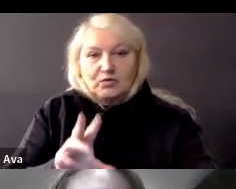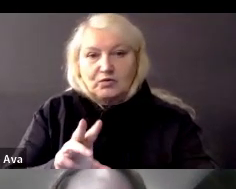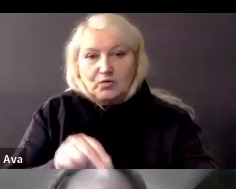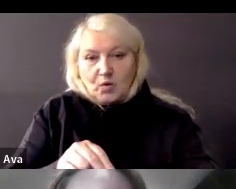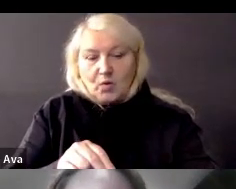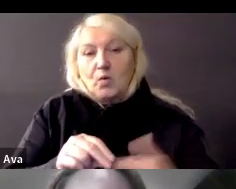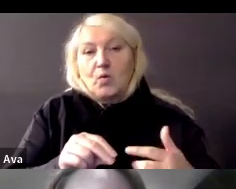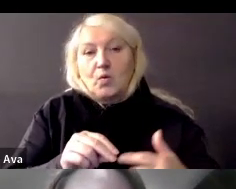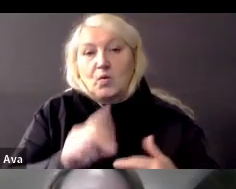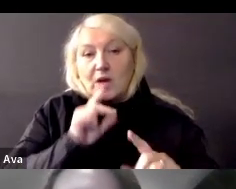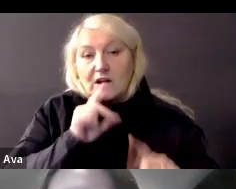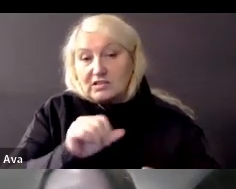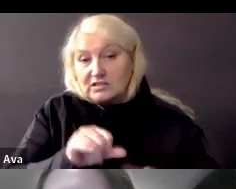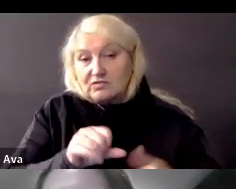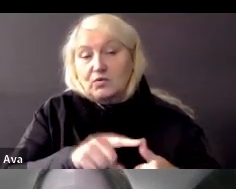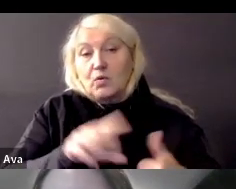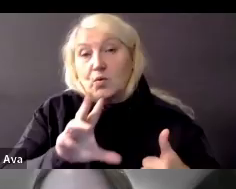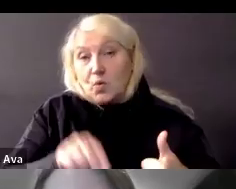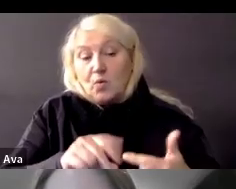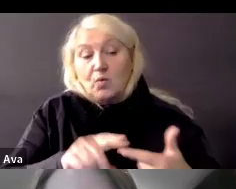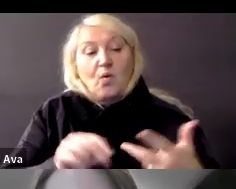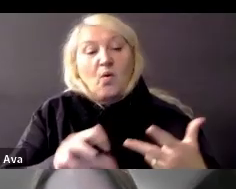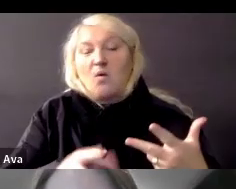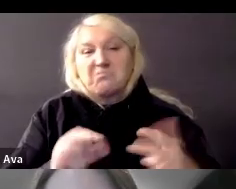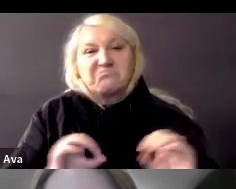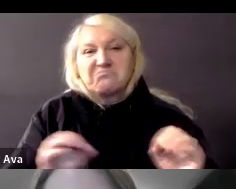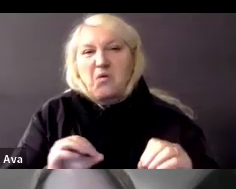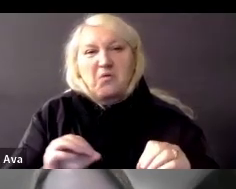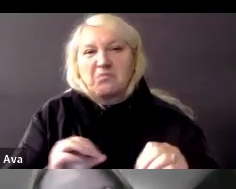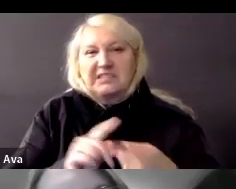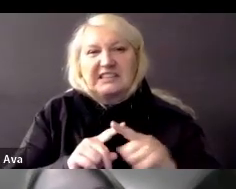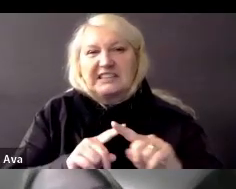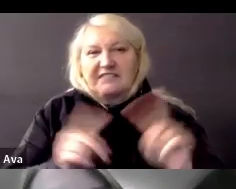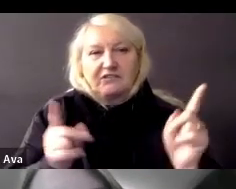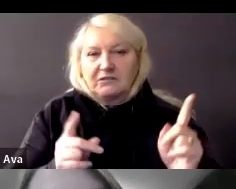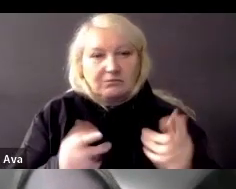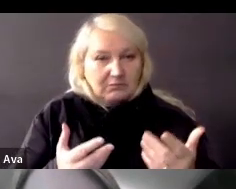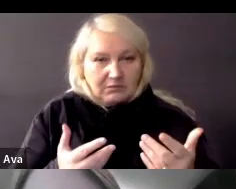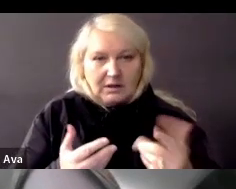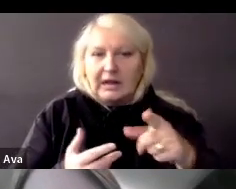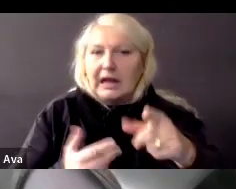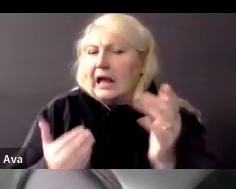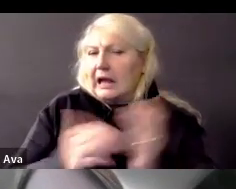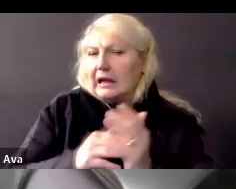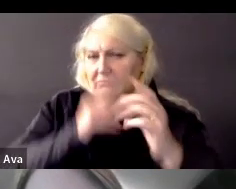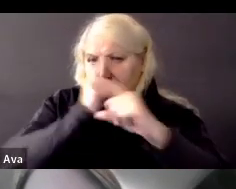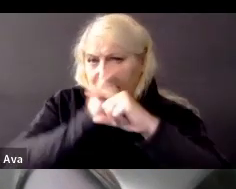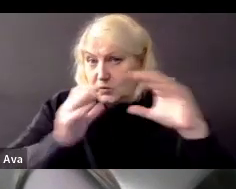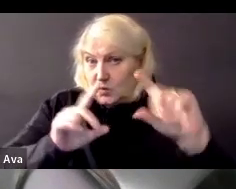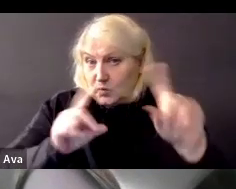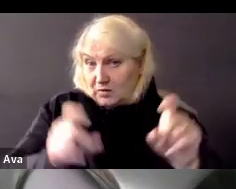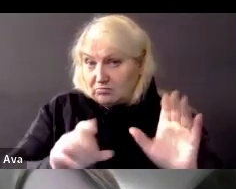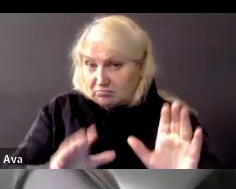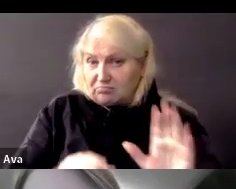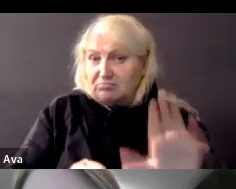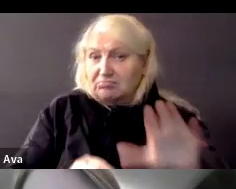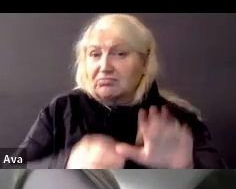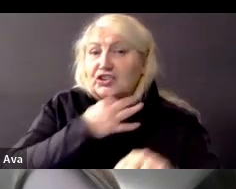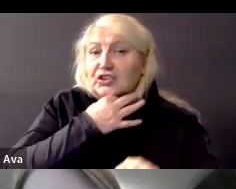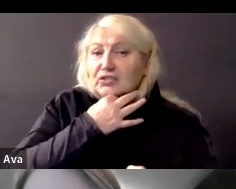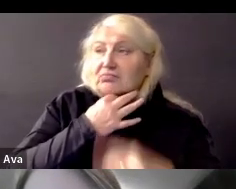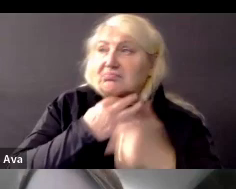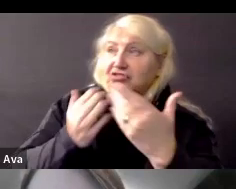be yes, no, or no change. Again, the question is, do you think that the